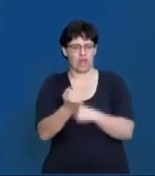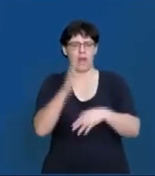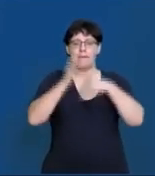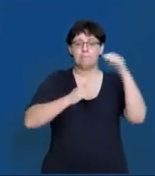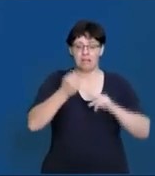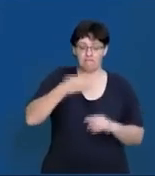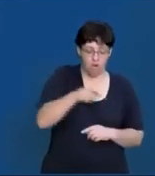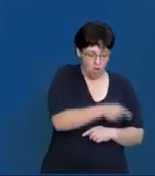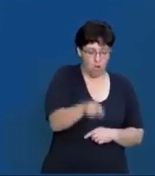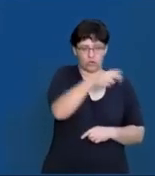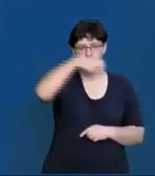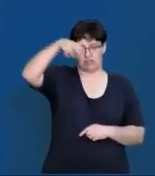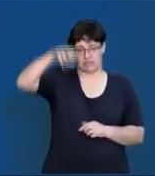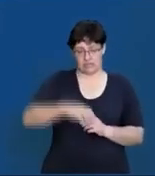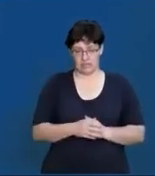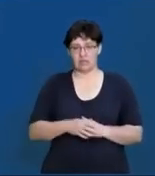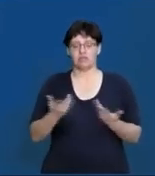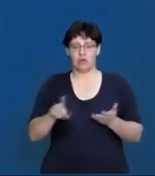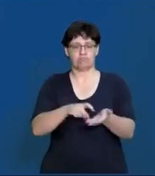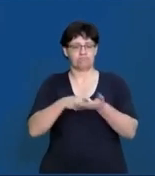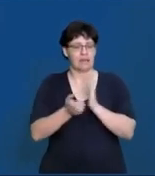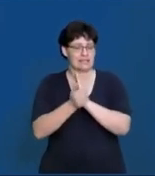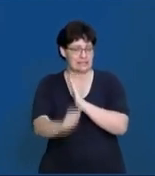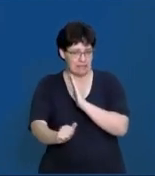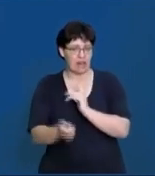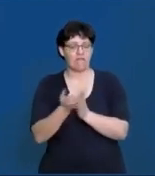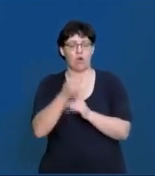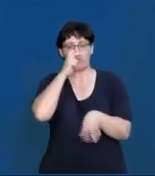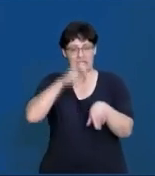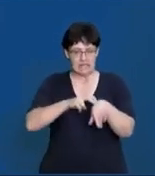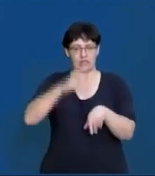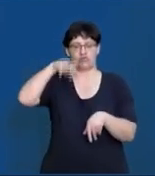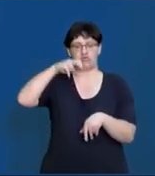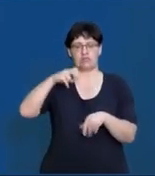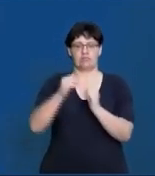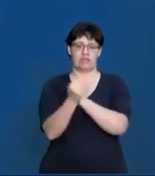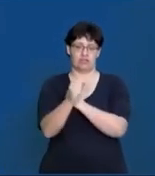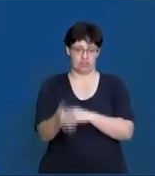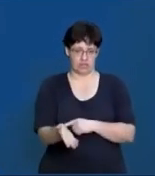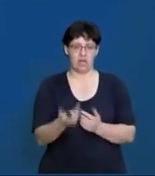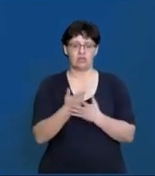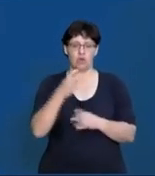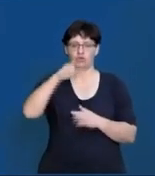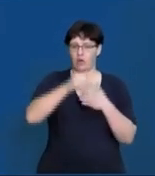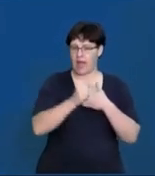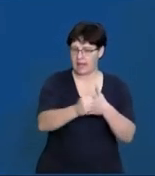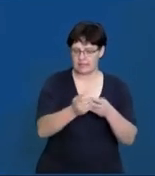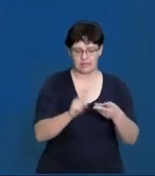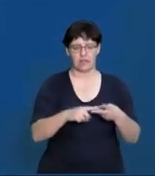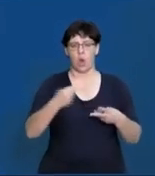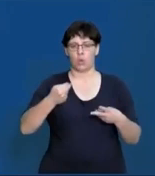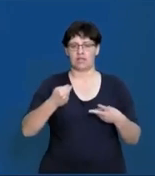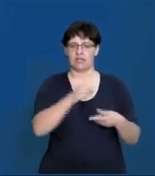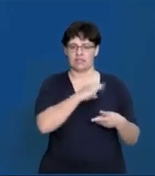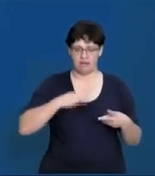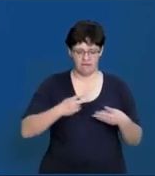benefit from infrastructure built for tourists. Again, you can say acquiring skills needed in the tourism industry, for example, becoming